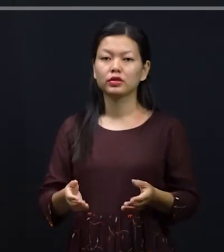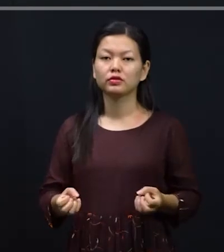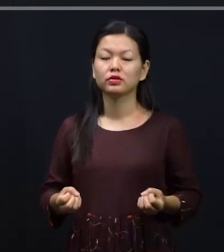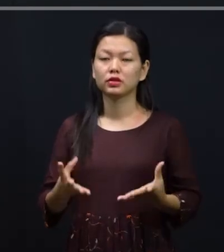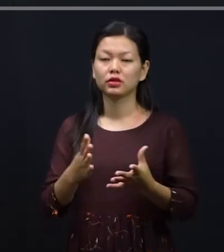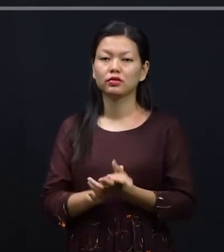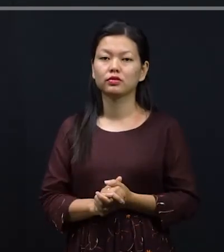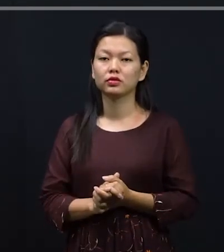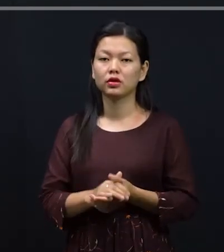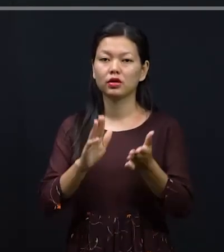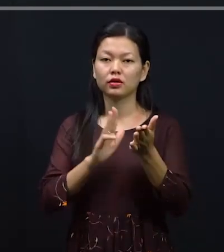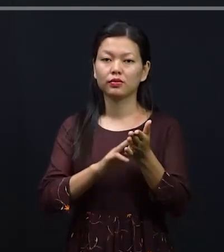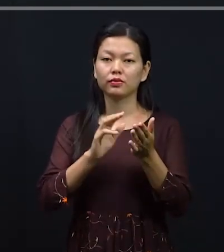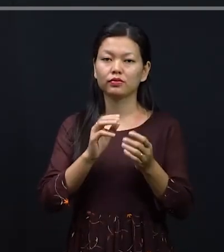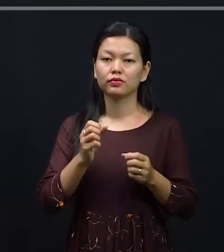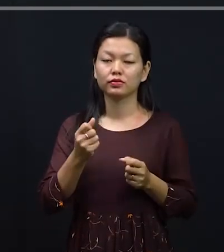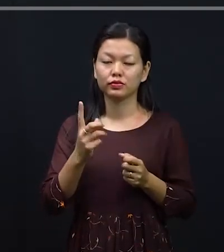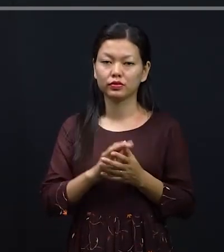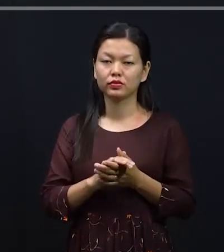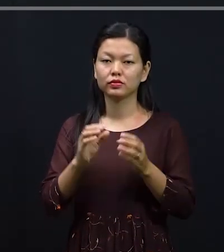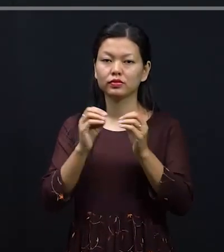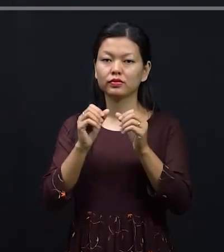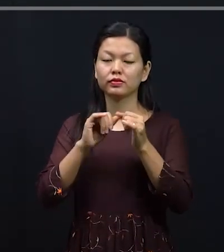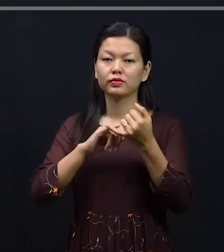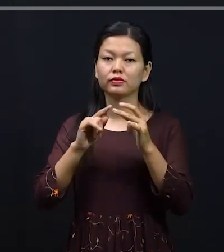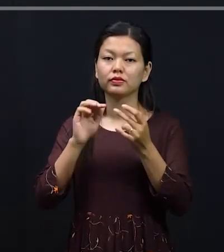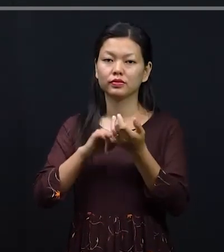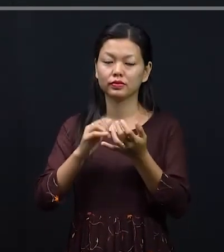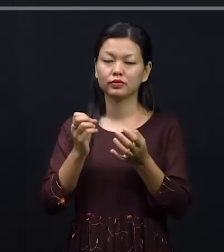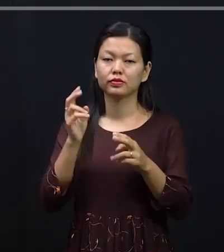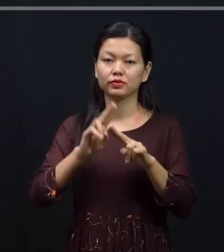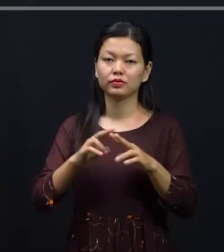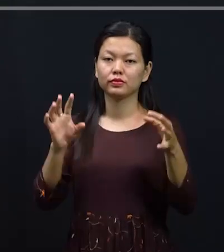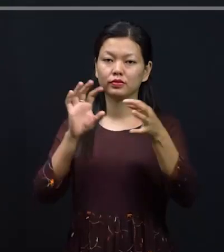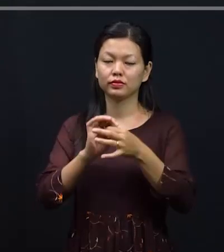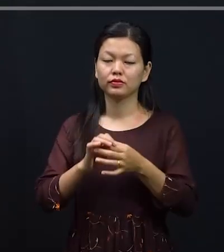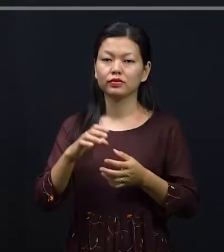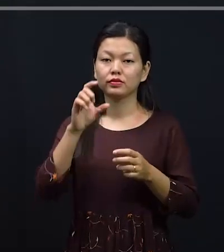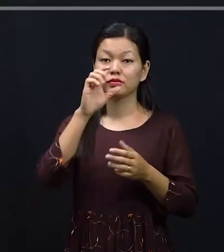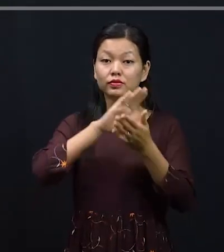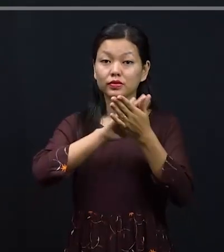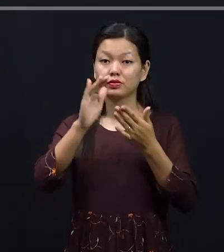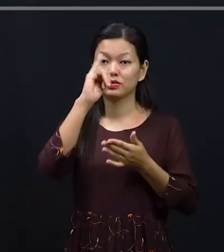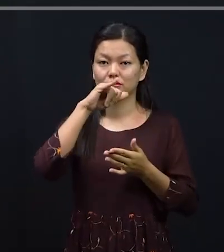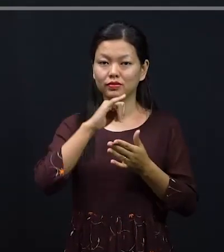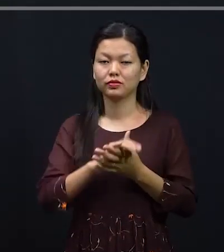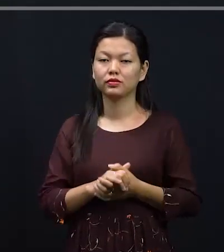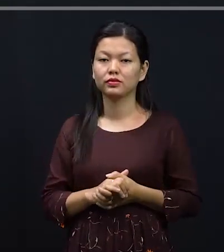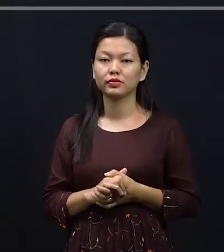with molecular basis of inheritance, which is in chapter 6 of your textbook.